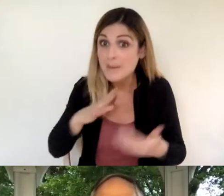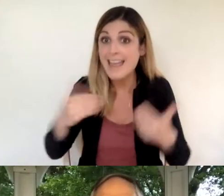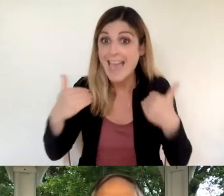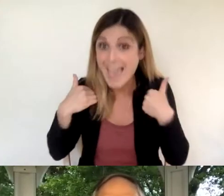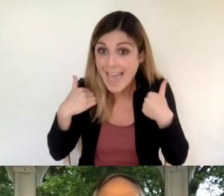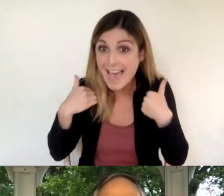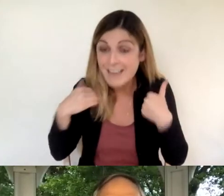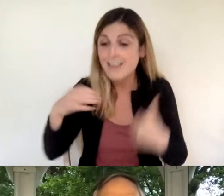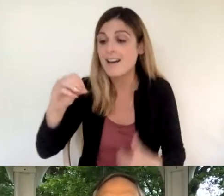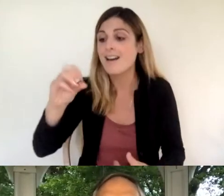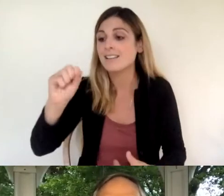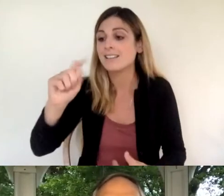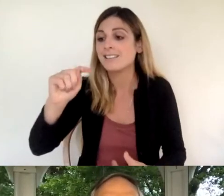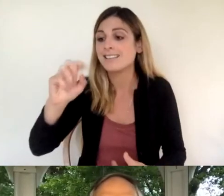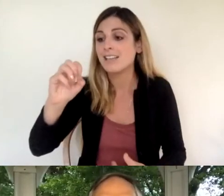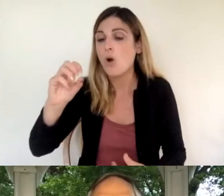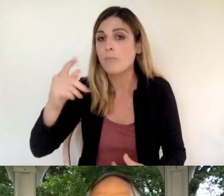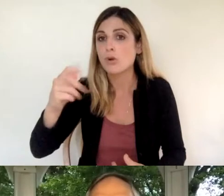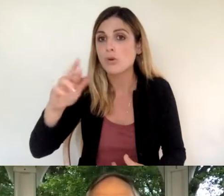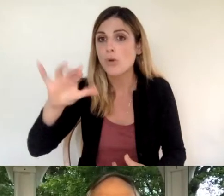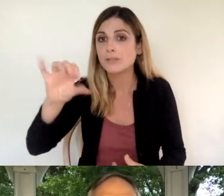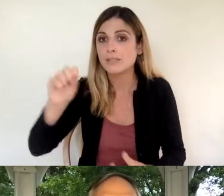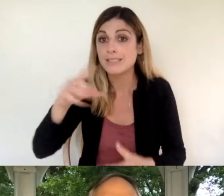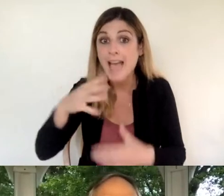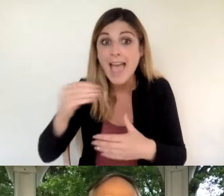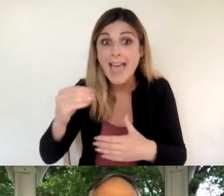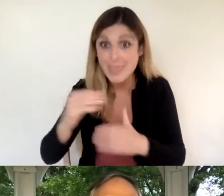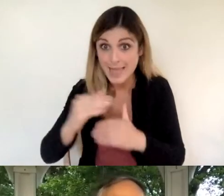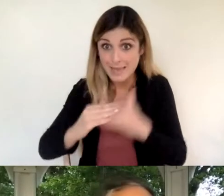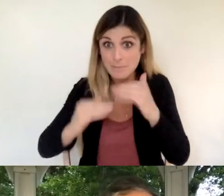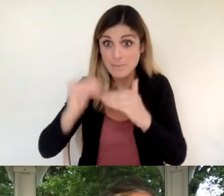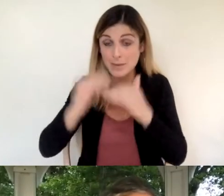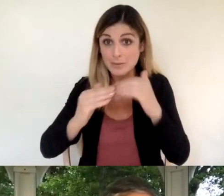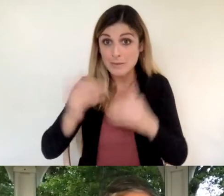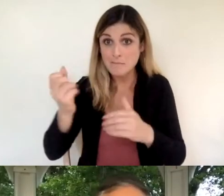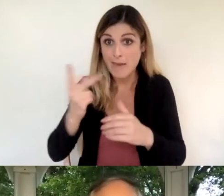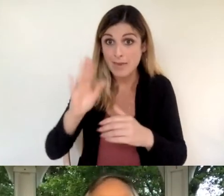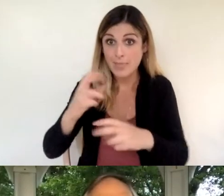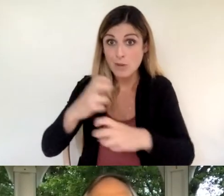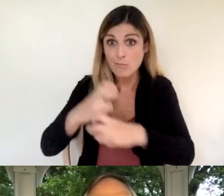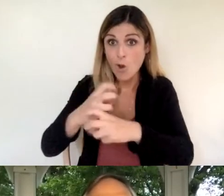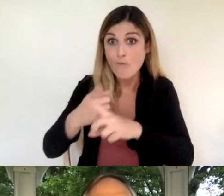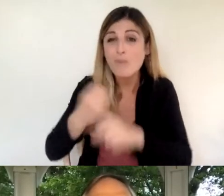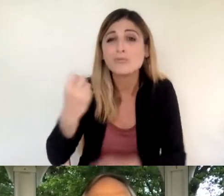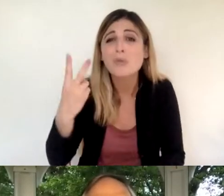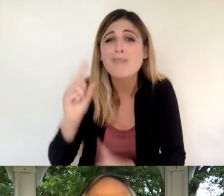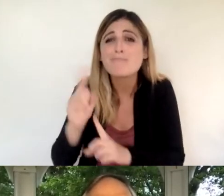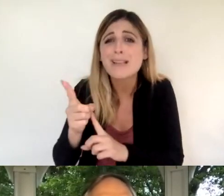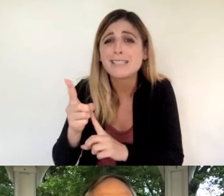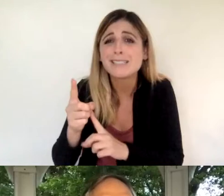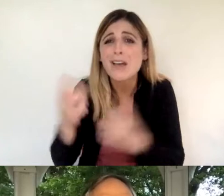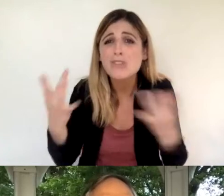back some of their bone matter from doing 12 minutes of yoga a day. Mm-hmm. So I think that's pretty